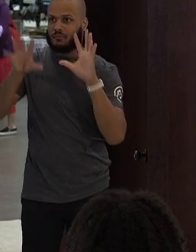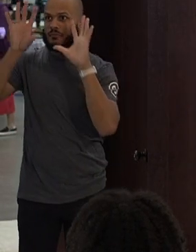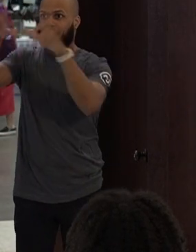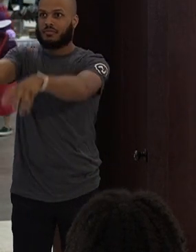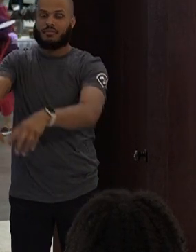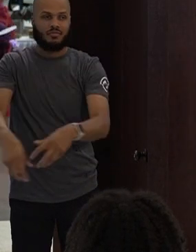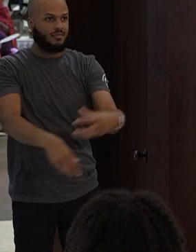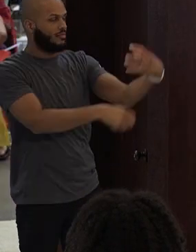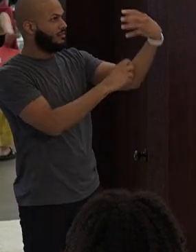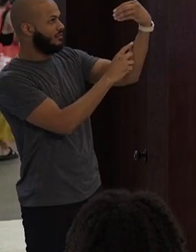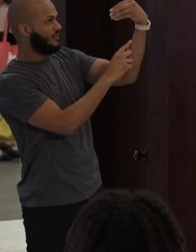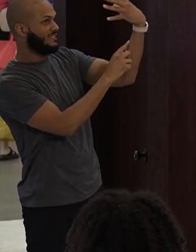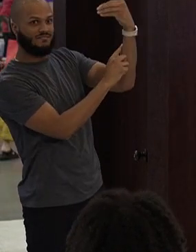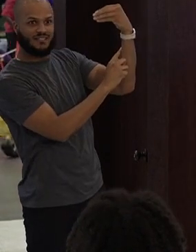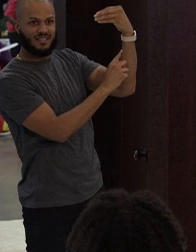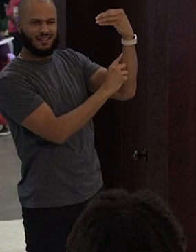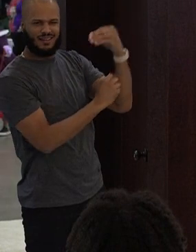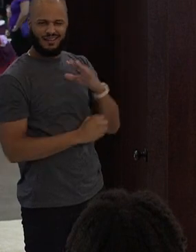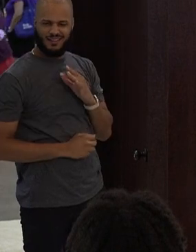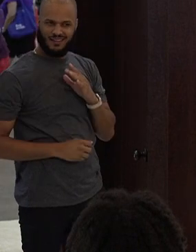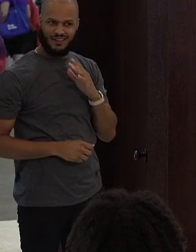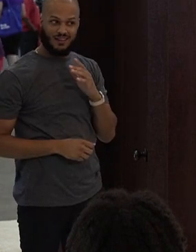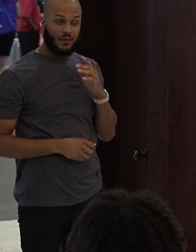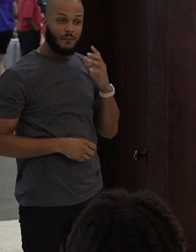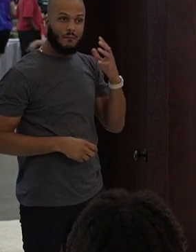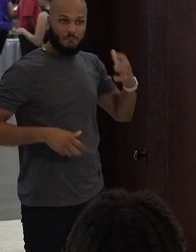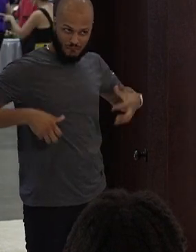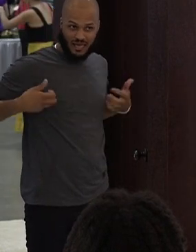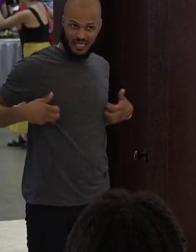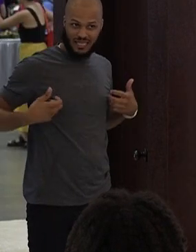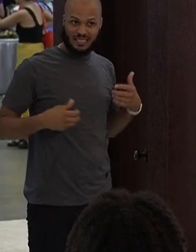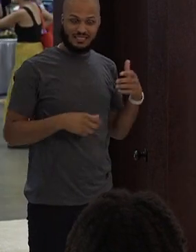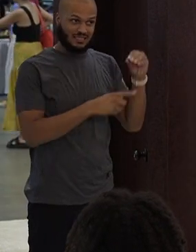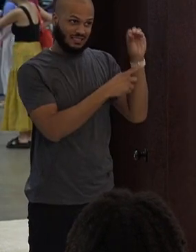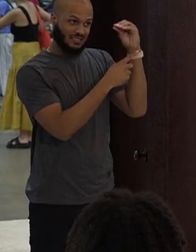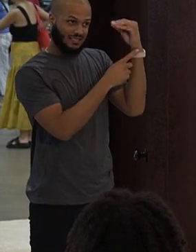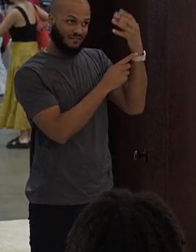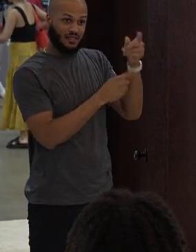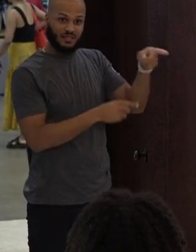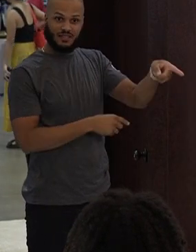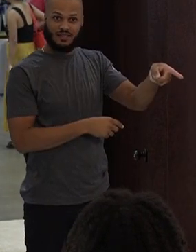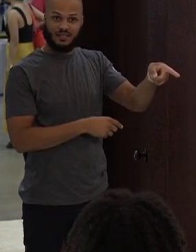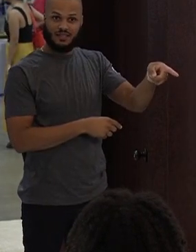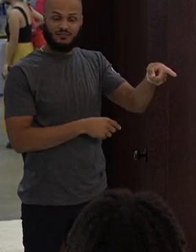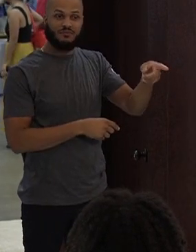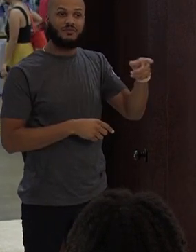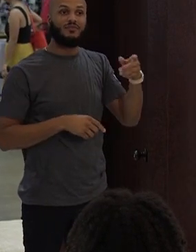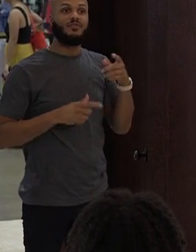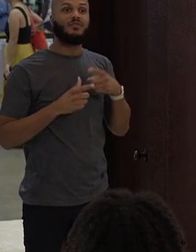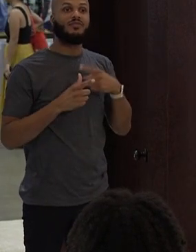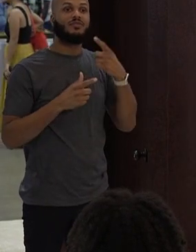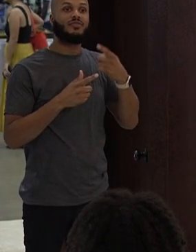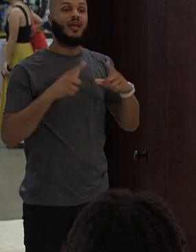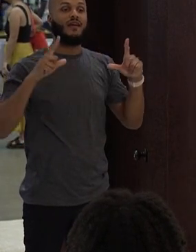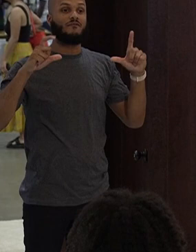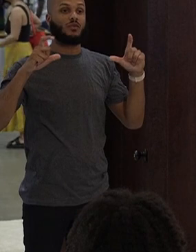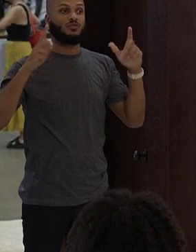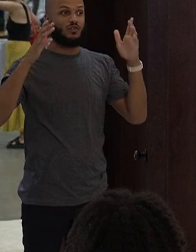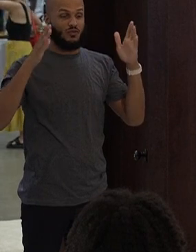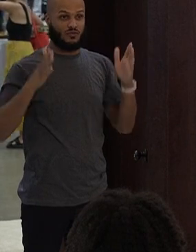selfie. It's great, right? That's a monkey selfie. He took that picture, and then the